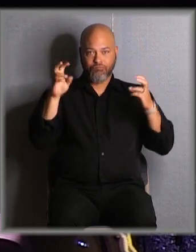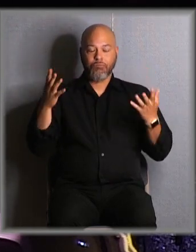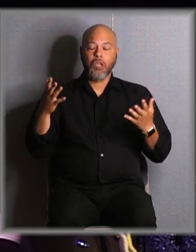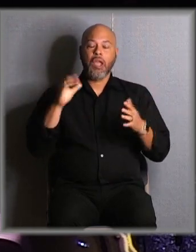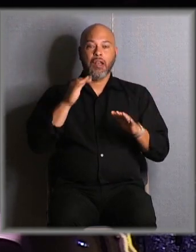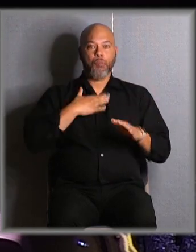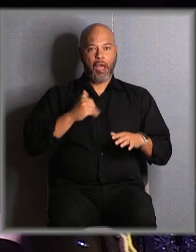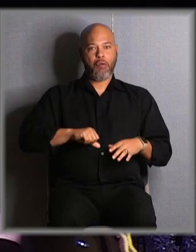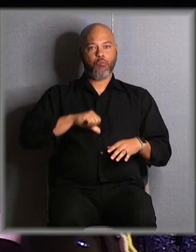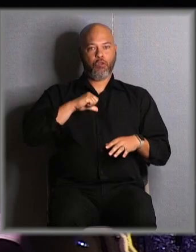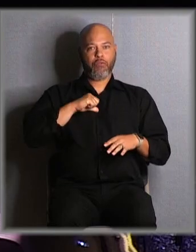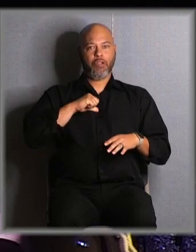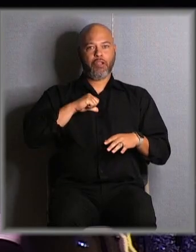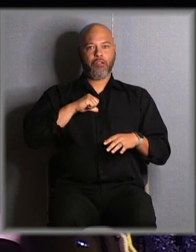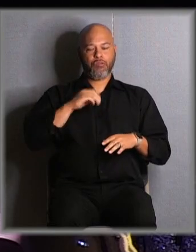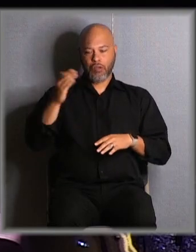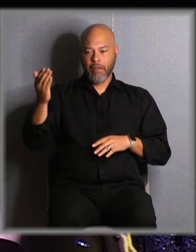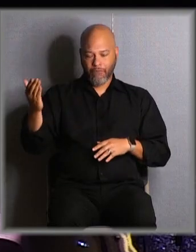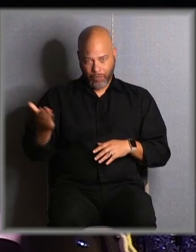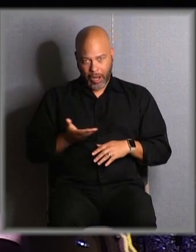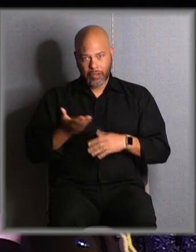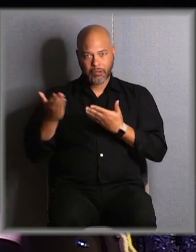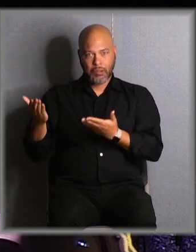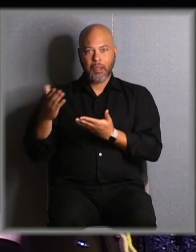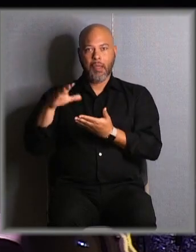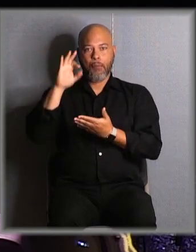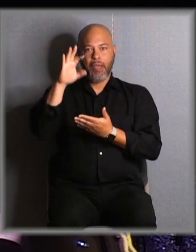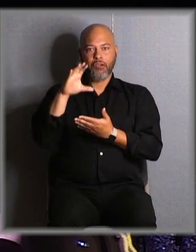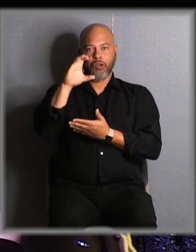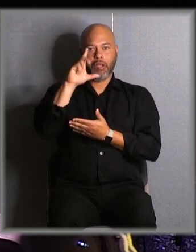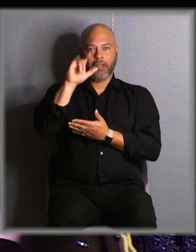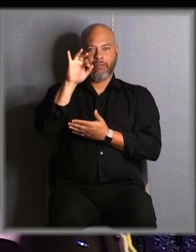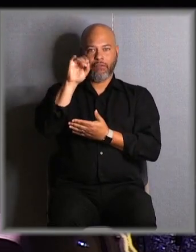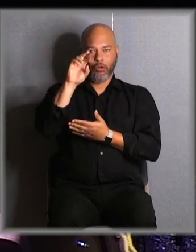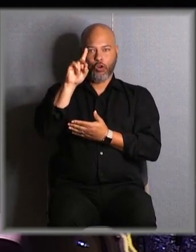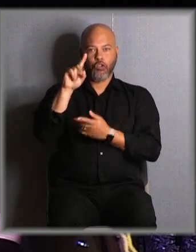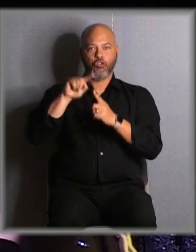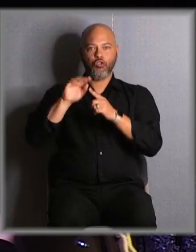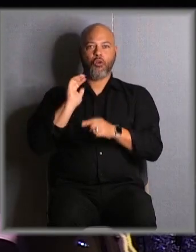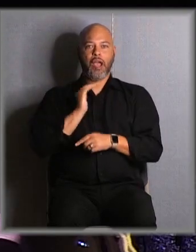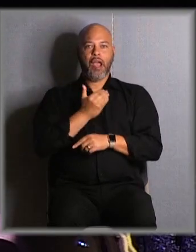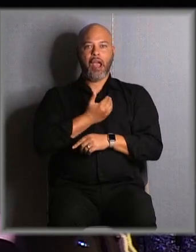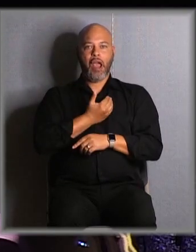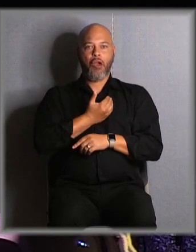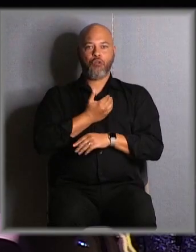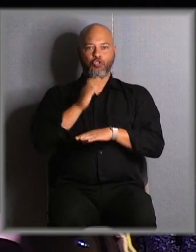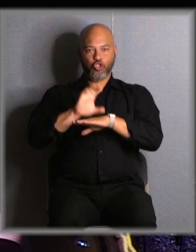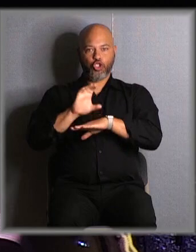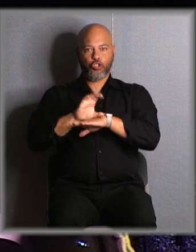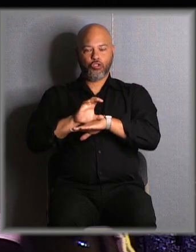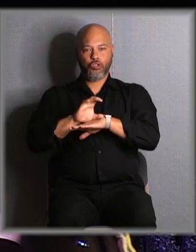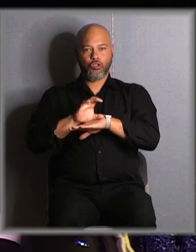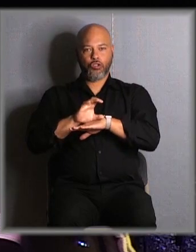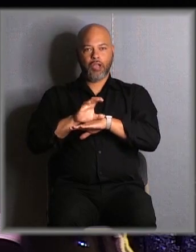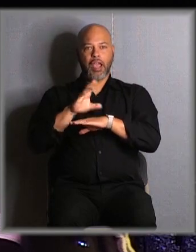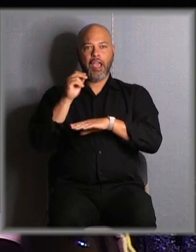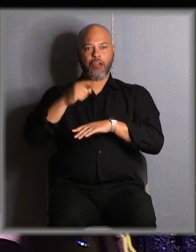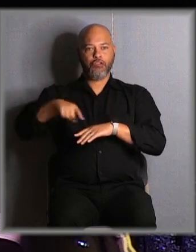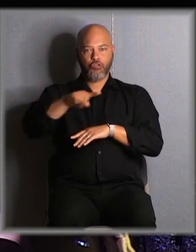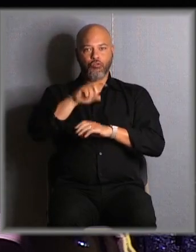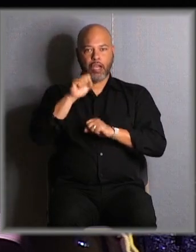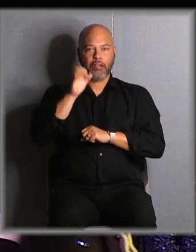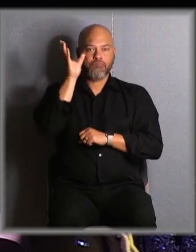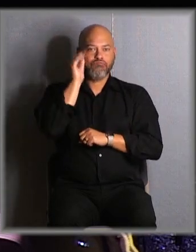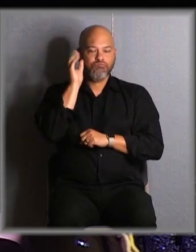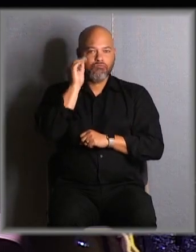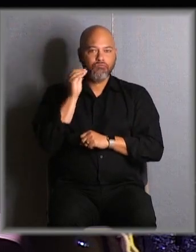privilege to invite Pastor Clifford to our pulpit, and for you to hear